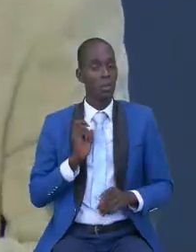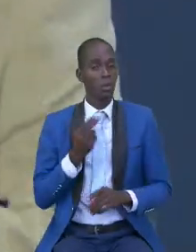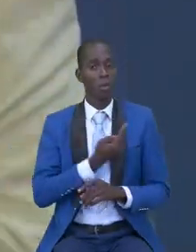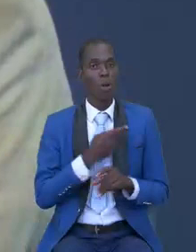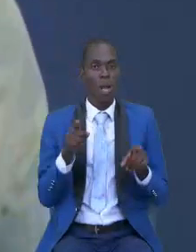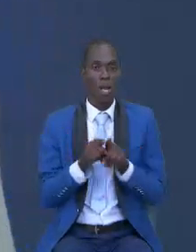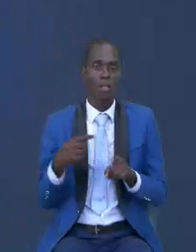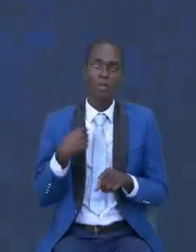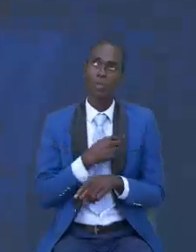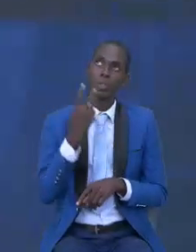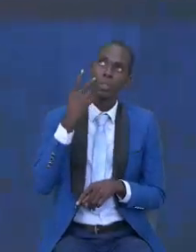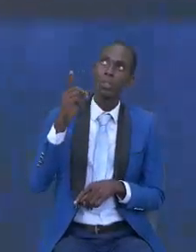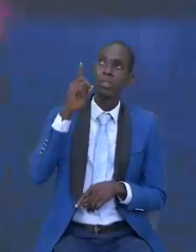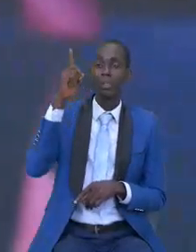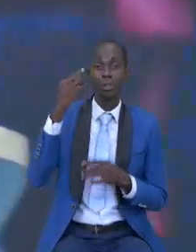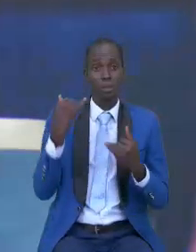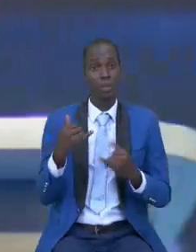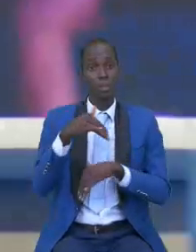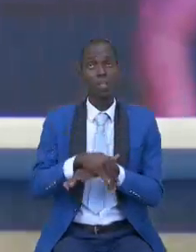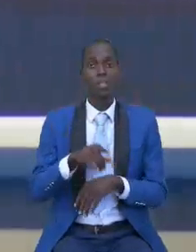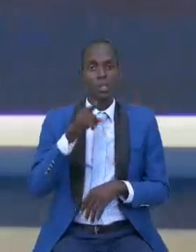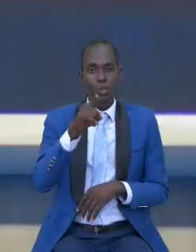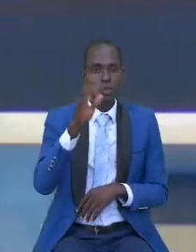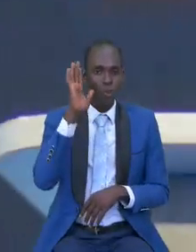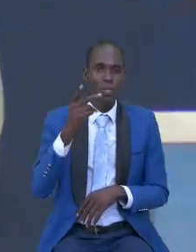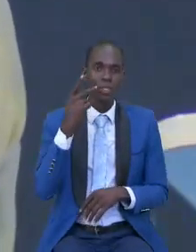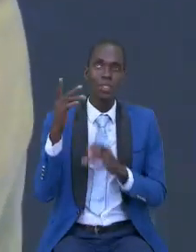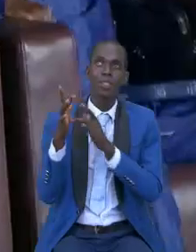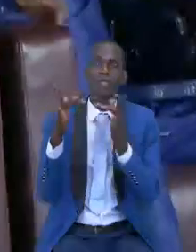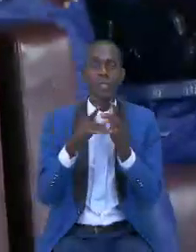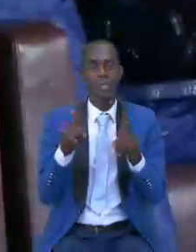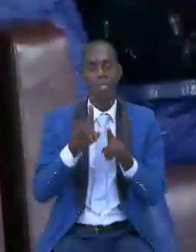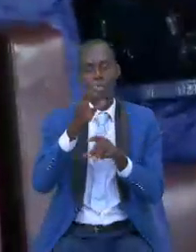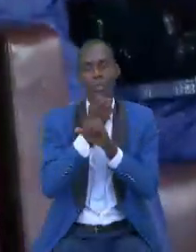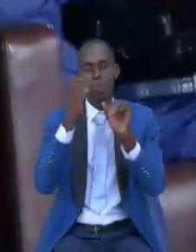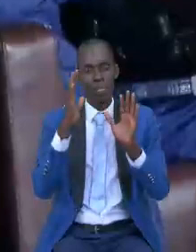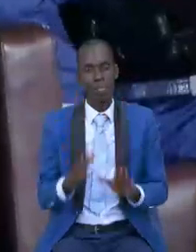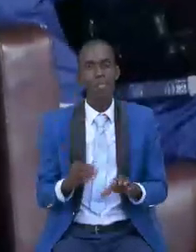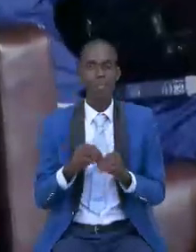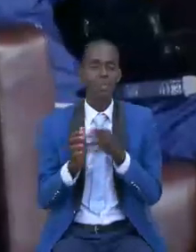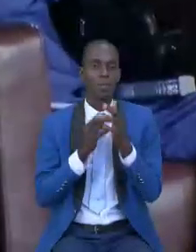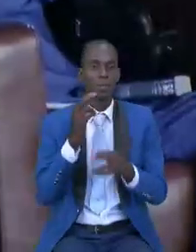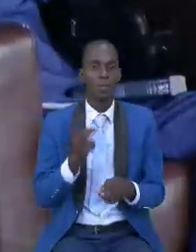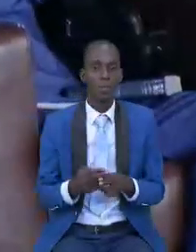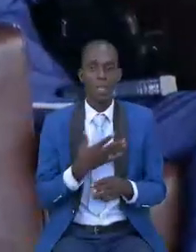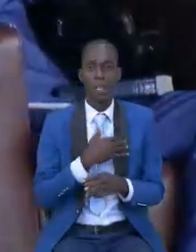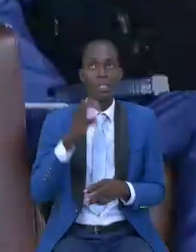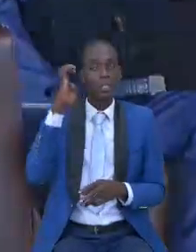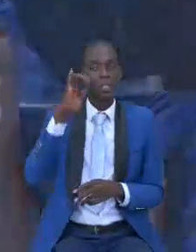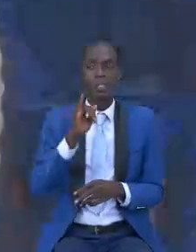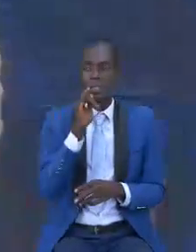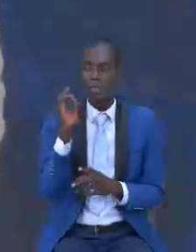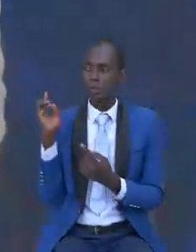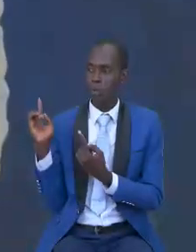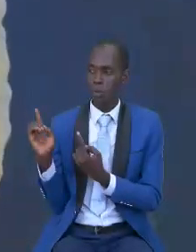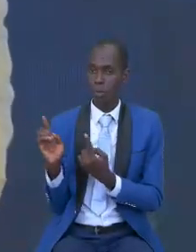we see him. Tonight, you will see Jesus as your Savior. And he's passing by. He went